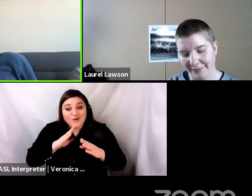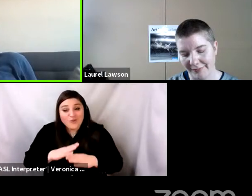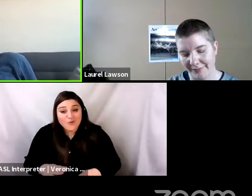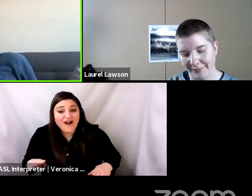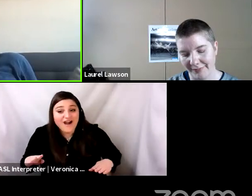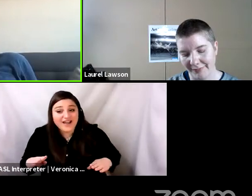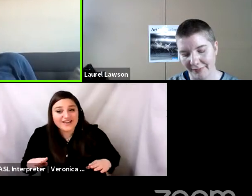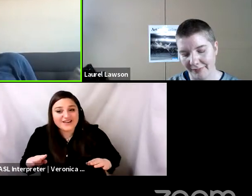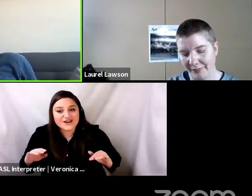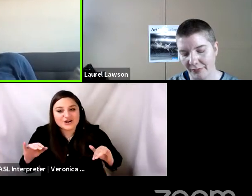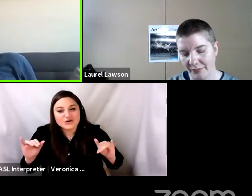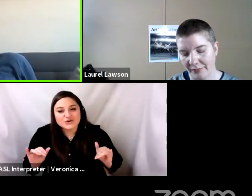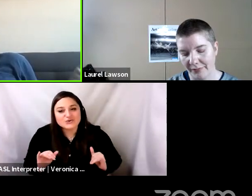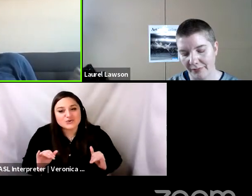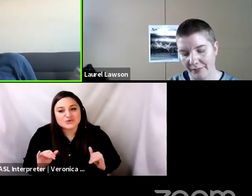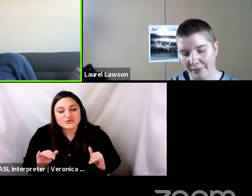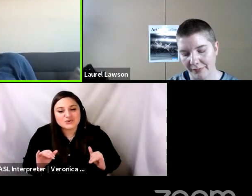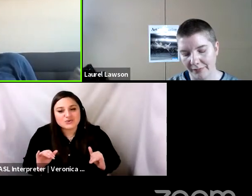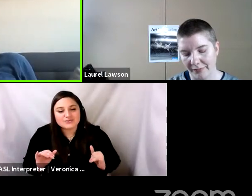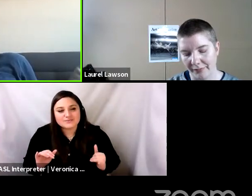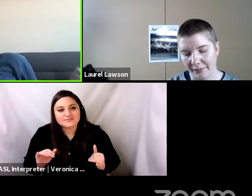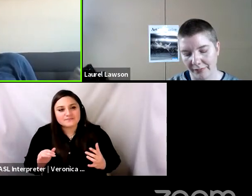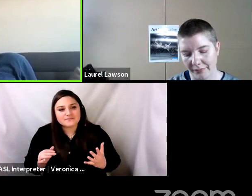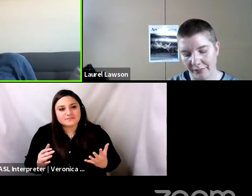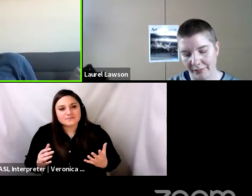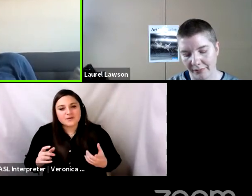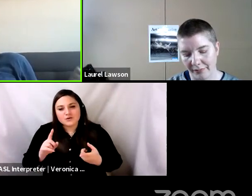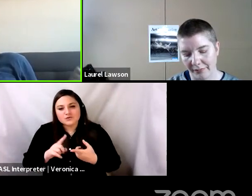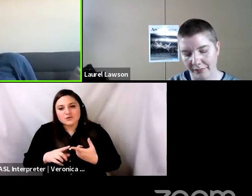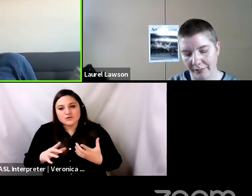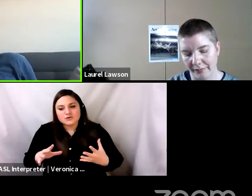that breath, y'all. Really that breath.